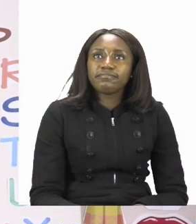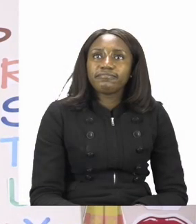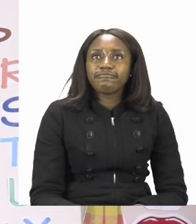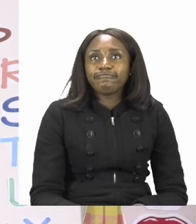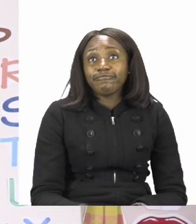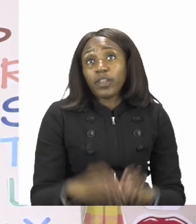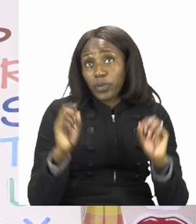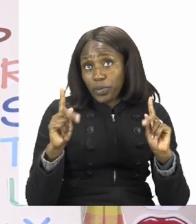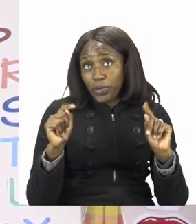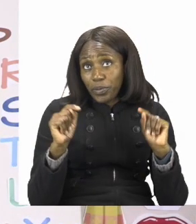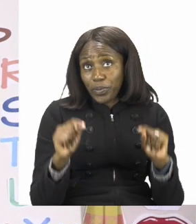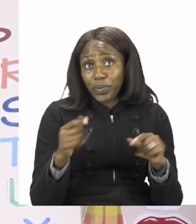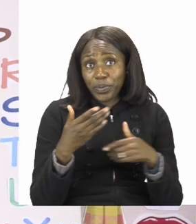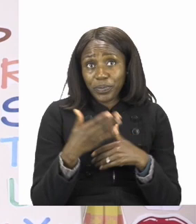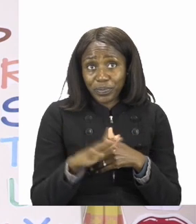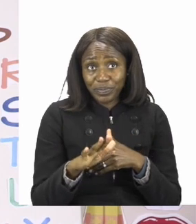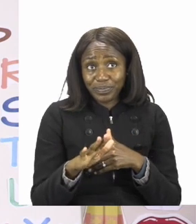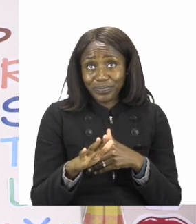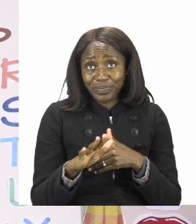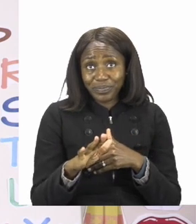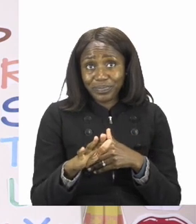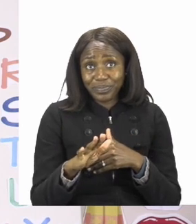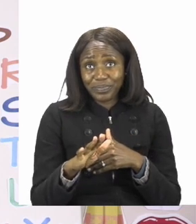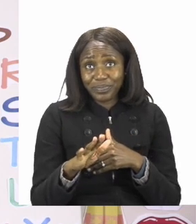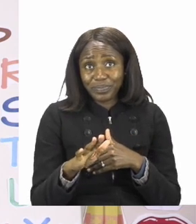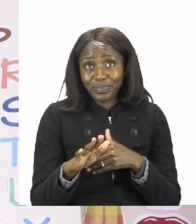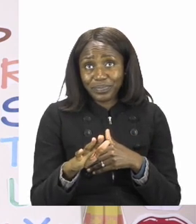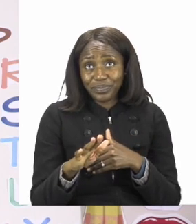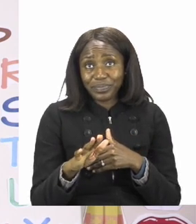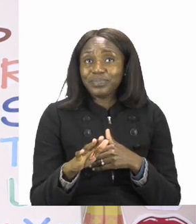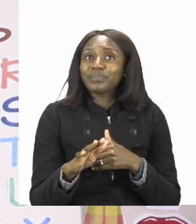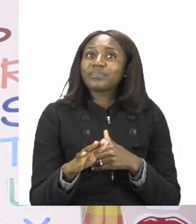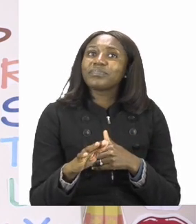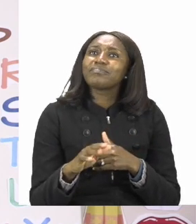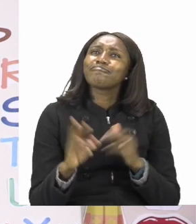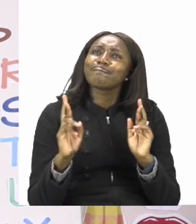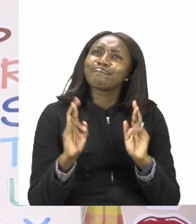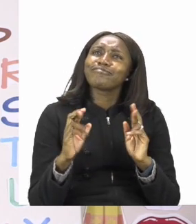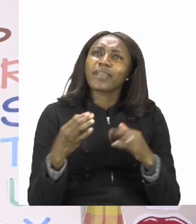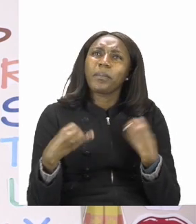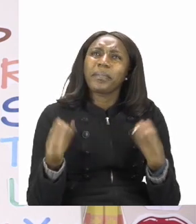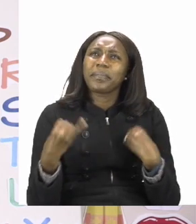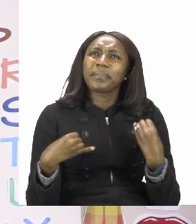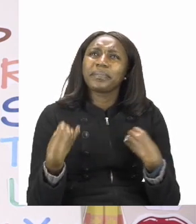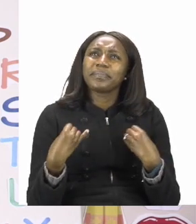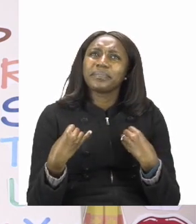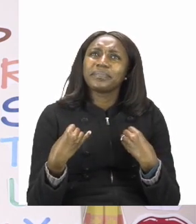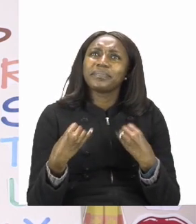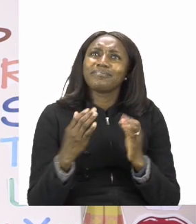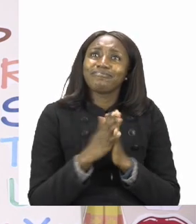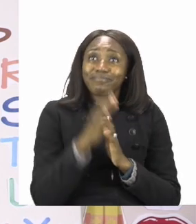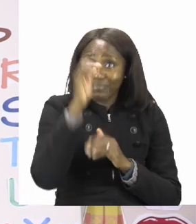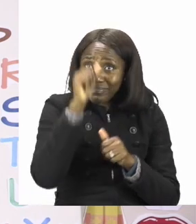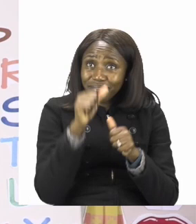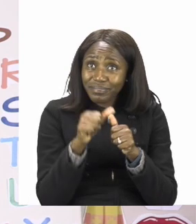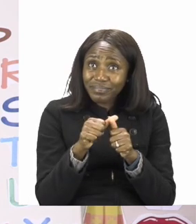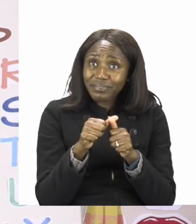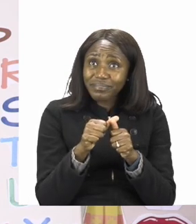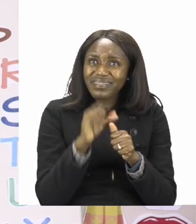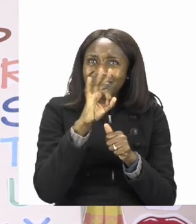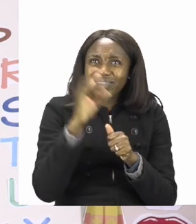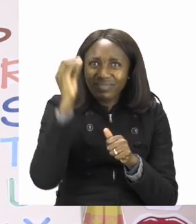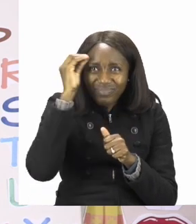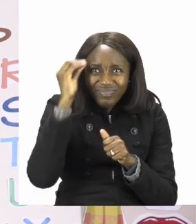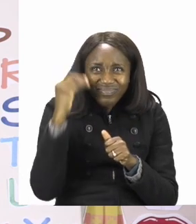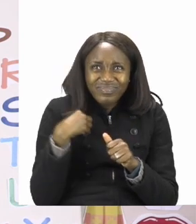Boys and girls, we have now come to the end of our lesson, and I hope you had fun. Remember, if you're not sure what